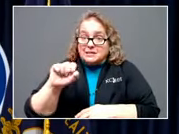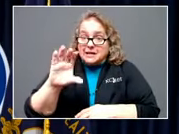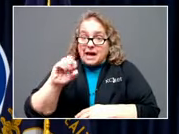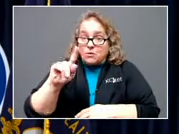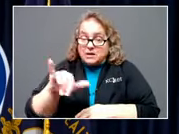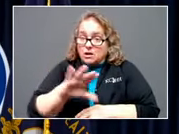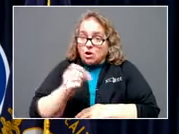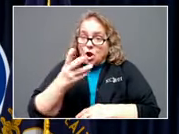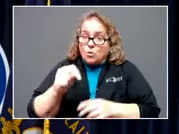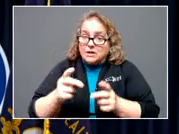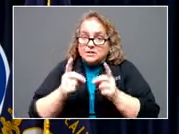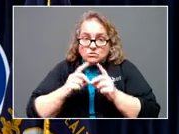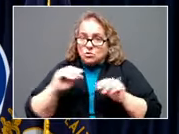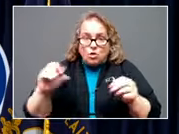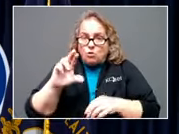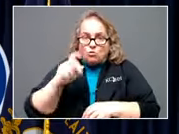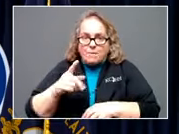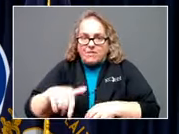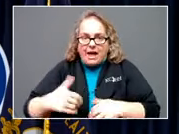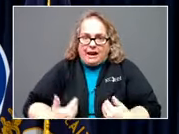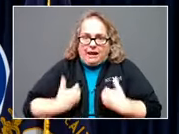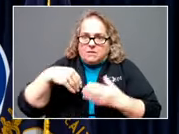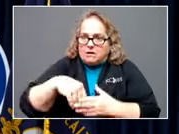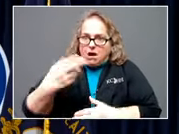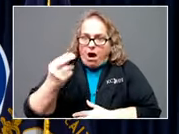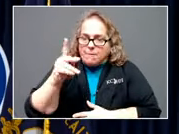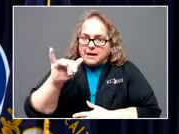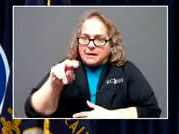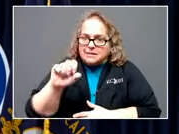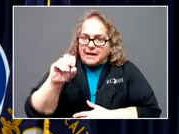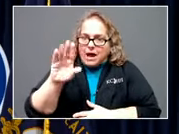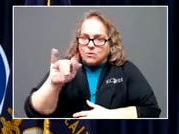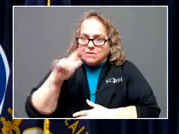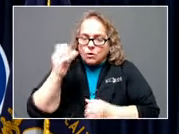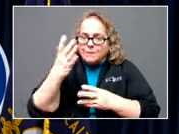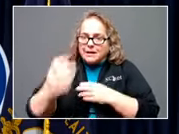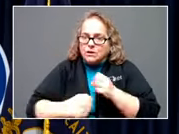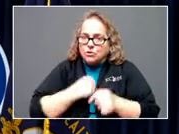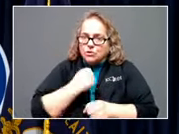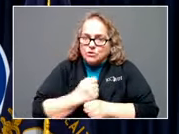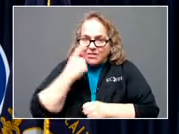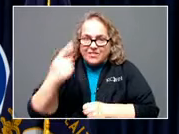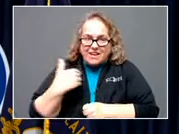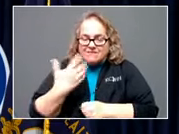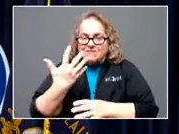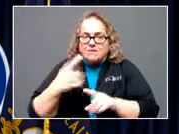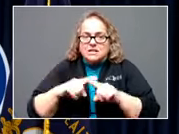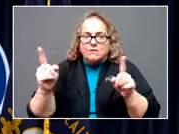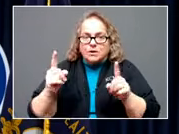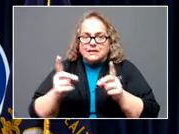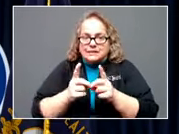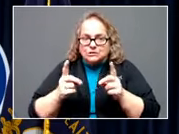County for many years. I think they have 5 different districts went into